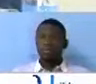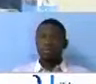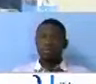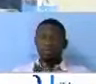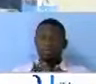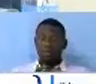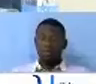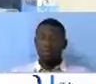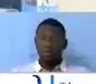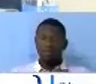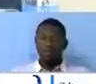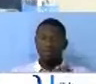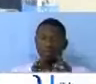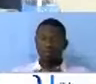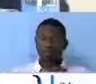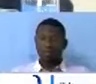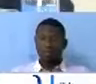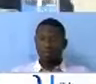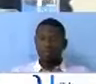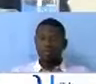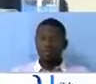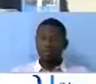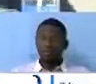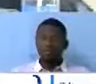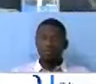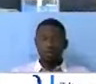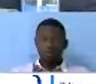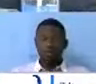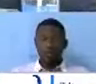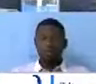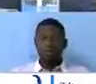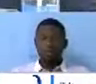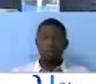then it means I have to take my time before accepting it. Because if I have a copy, then...